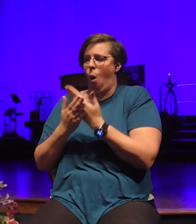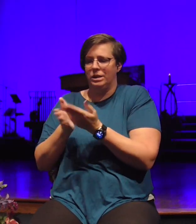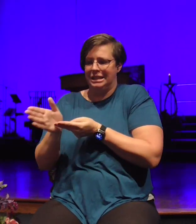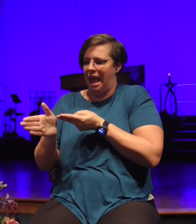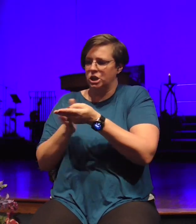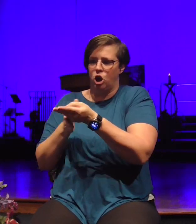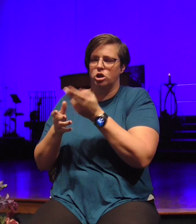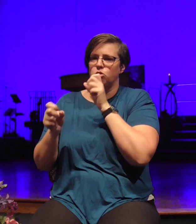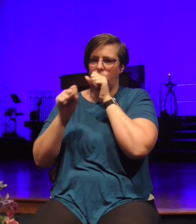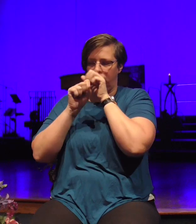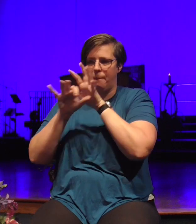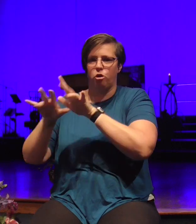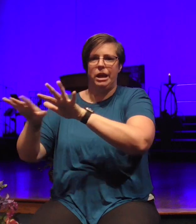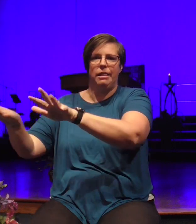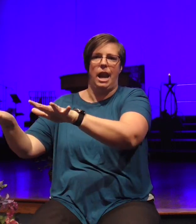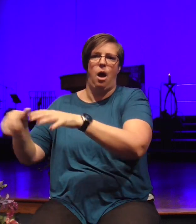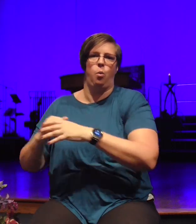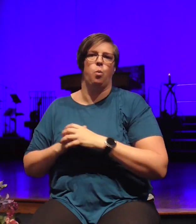out.